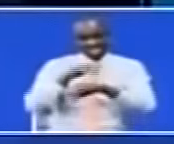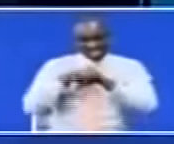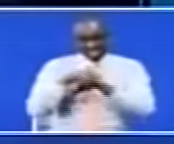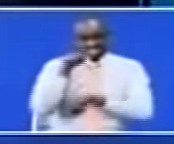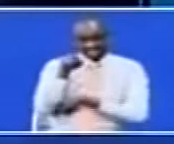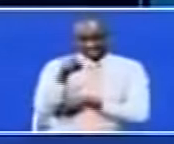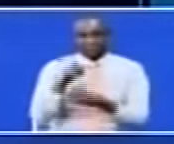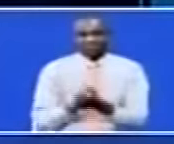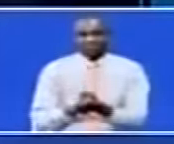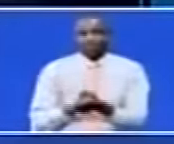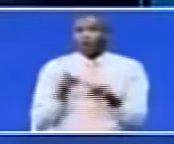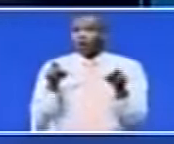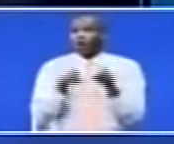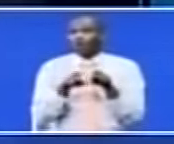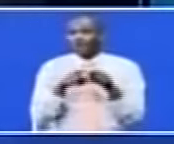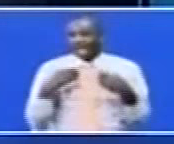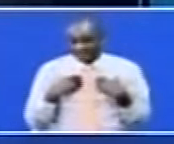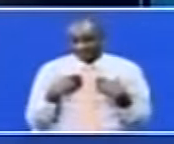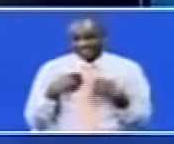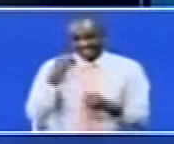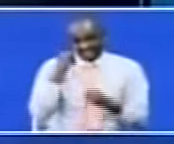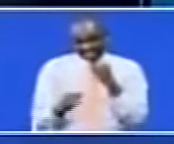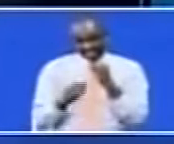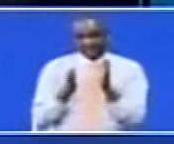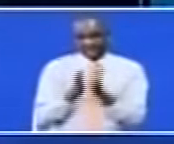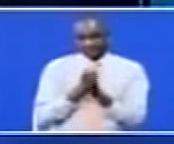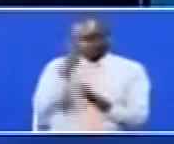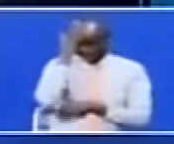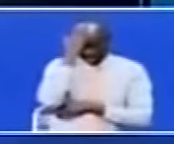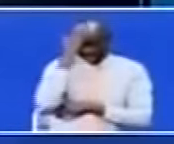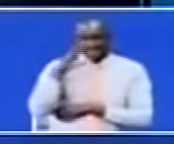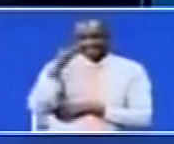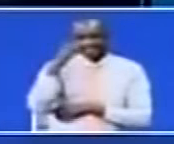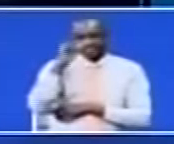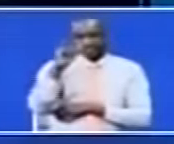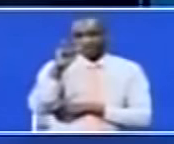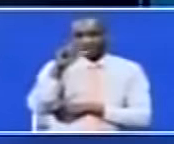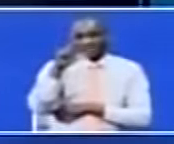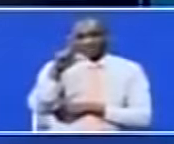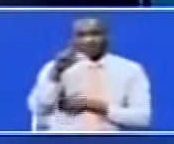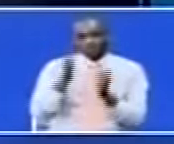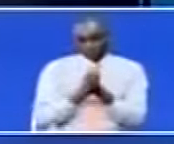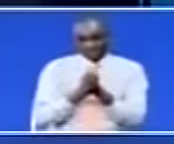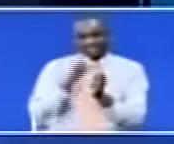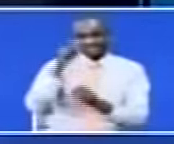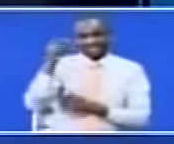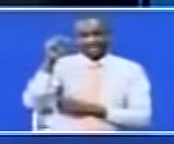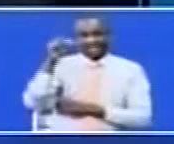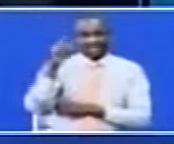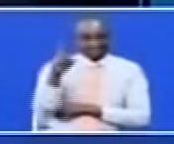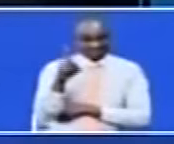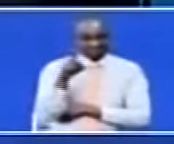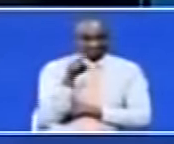Premier League matches. The last tie that will be taken on Monday is Crystal Palace is going to be having a very tight